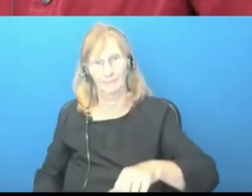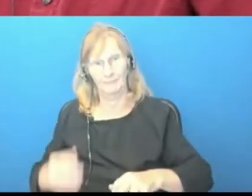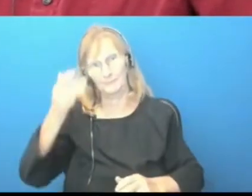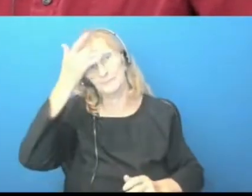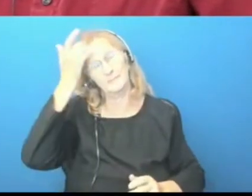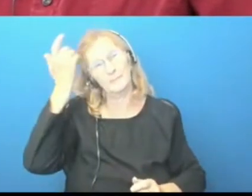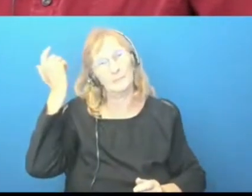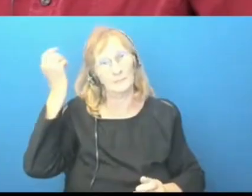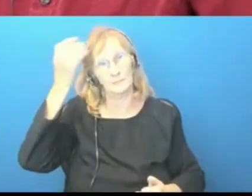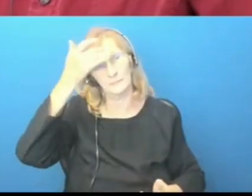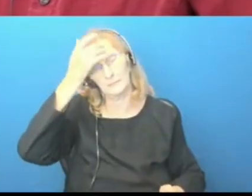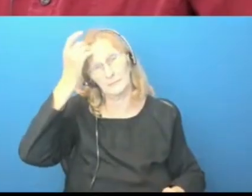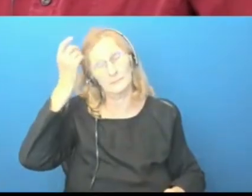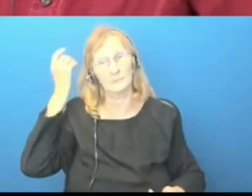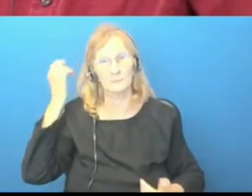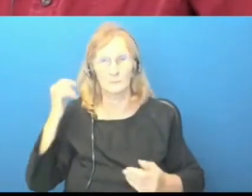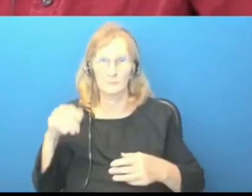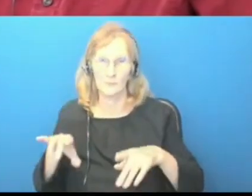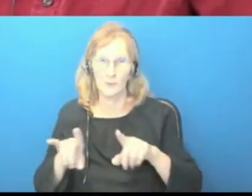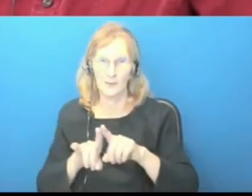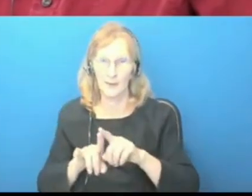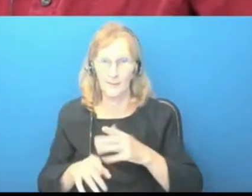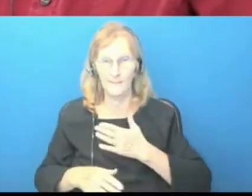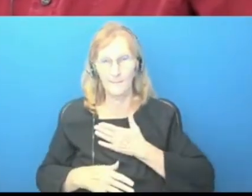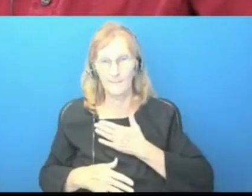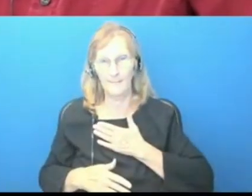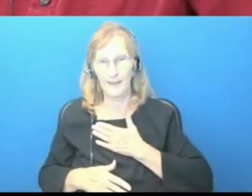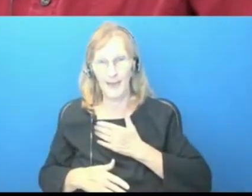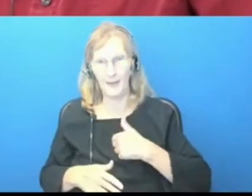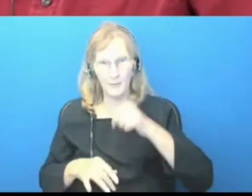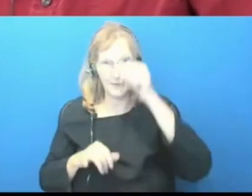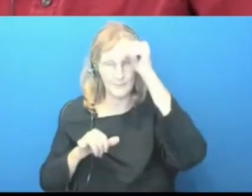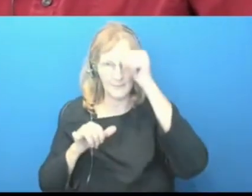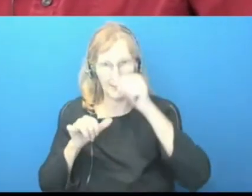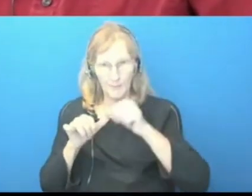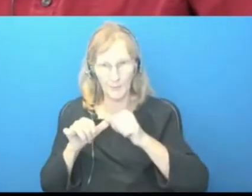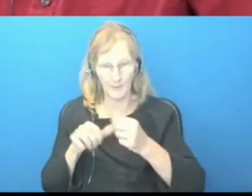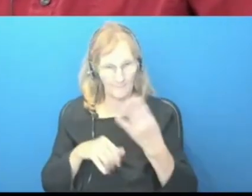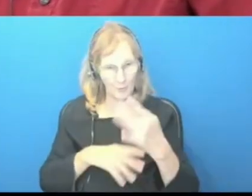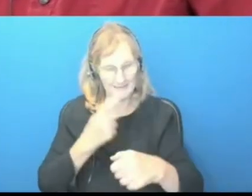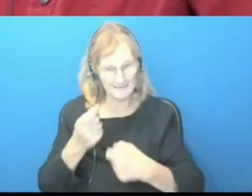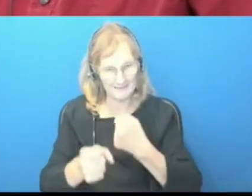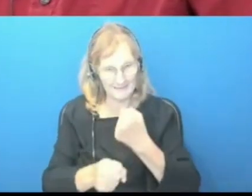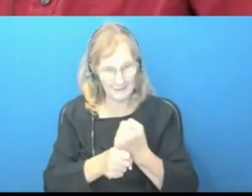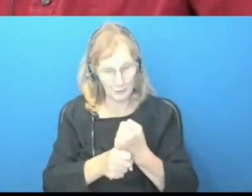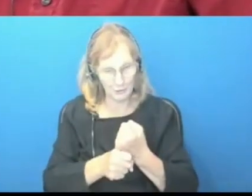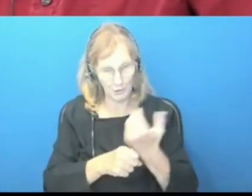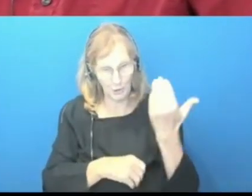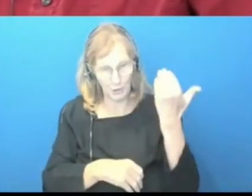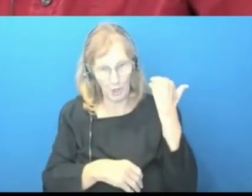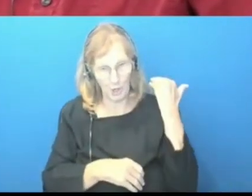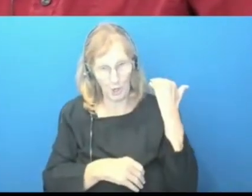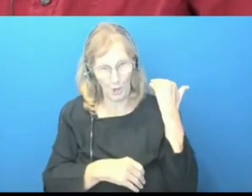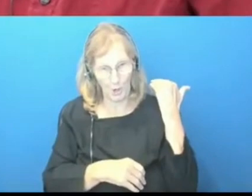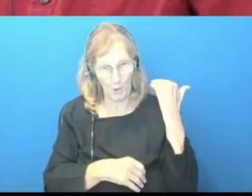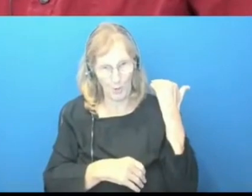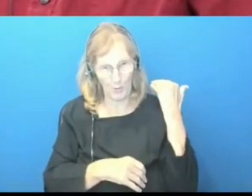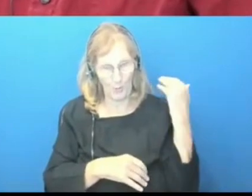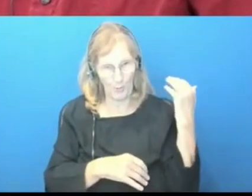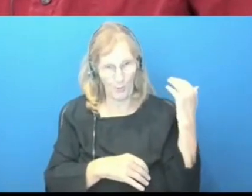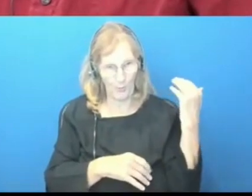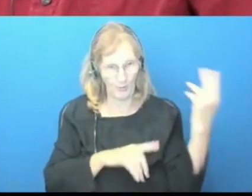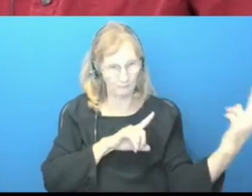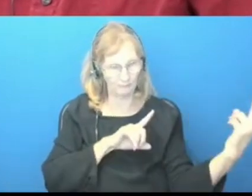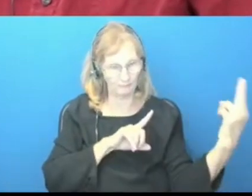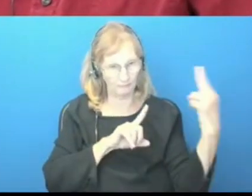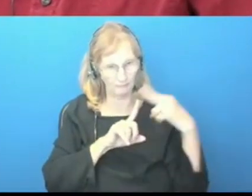Well, and also, just a point of personal privilege, I remember when I was ordained 14 years ago, you had been doing the bulletins, the